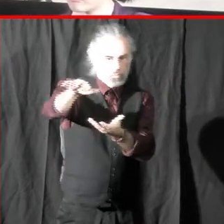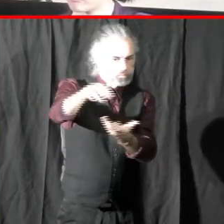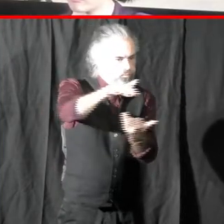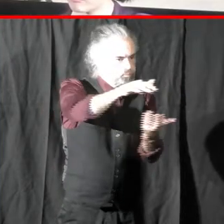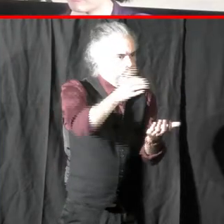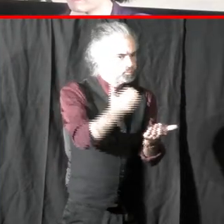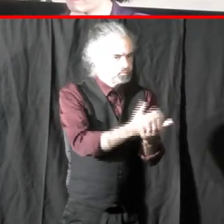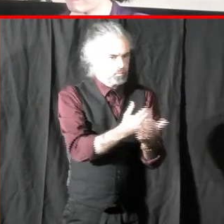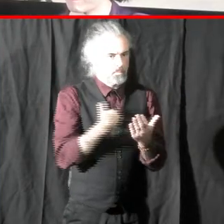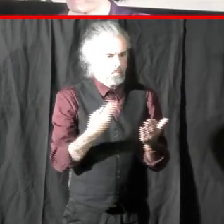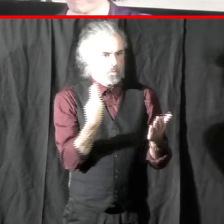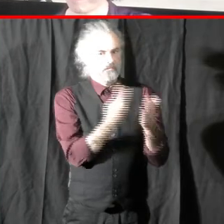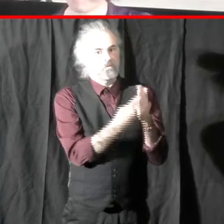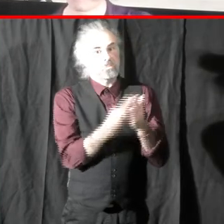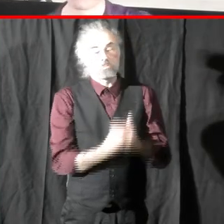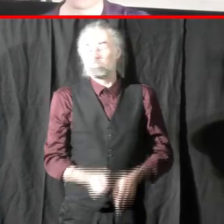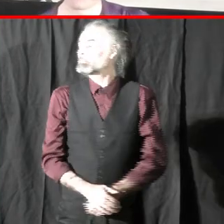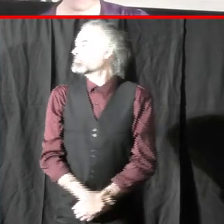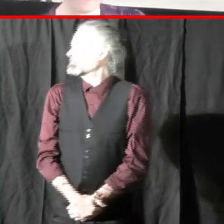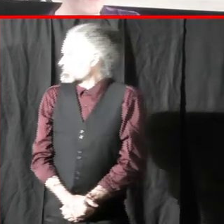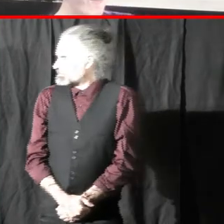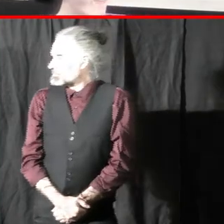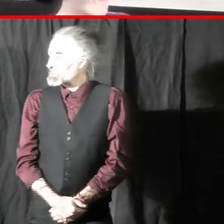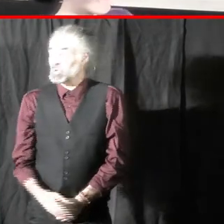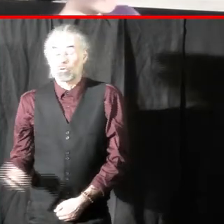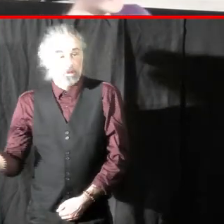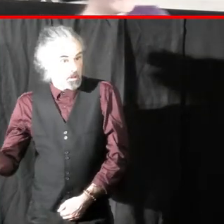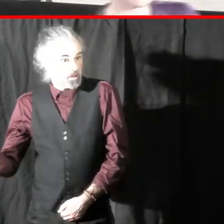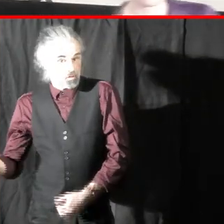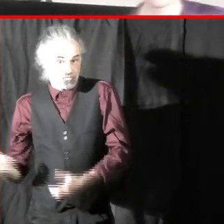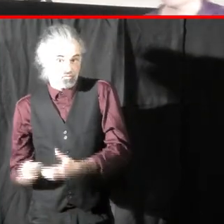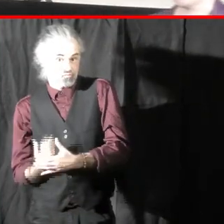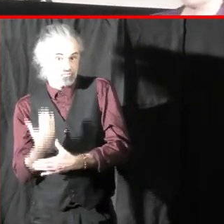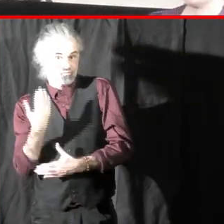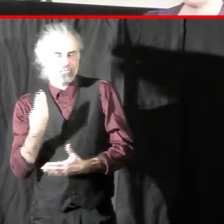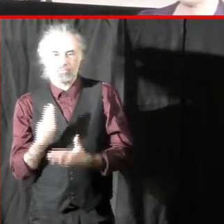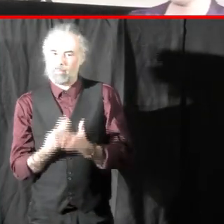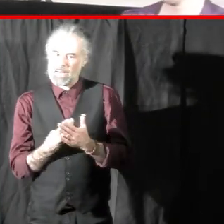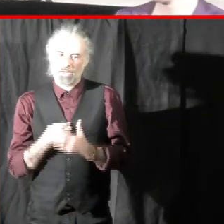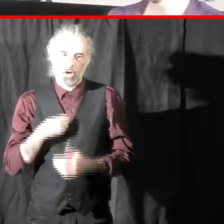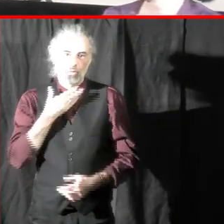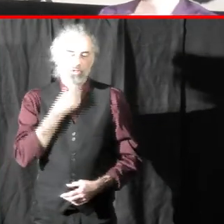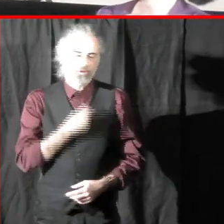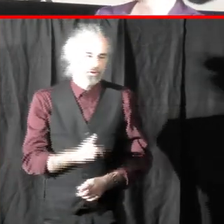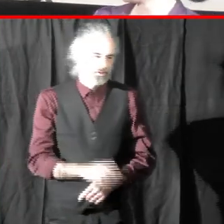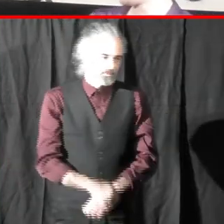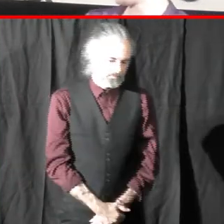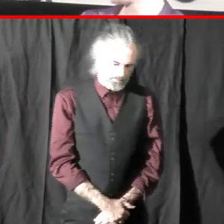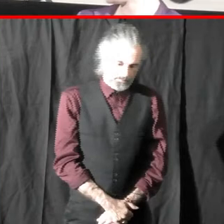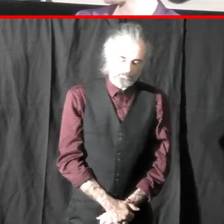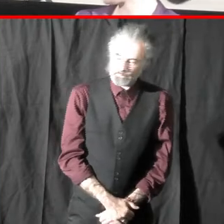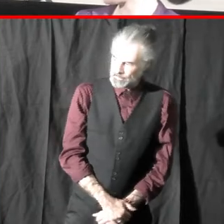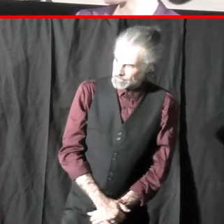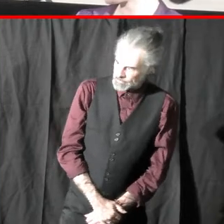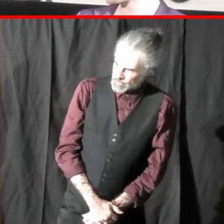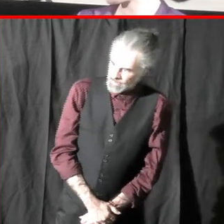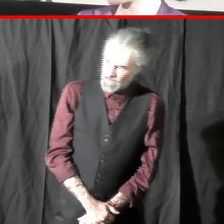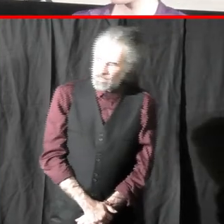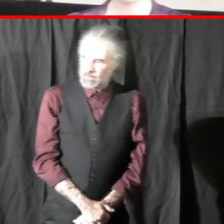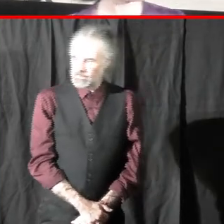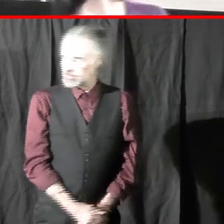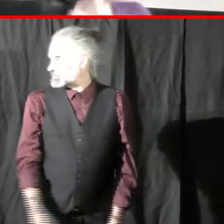What if money ruled the world? Wait, it already does. Right. Okay, thank you.